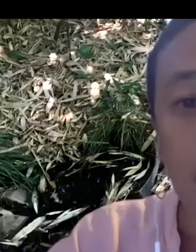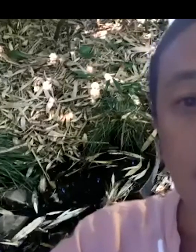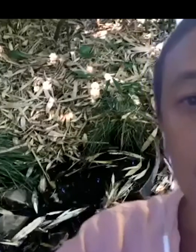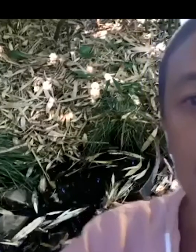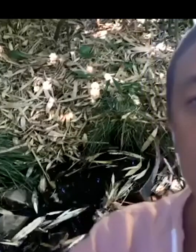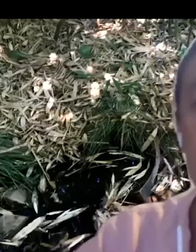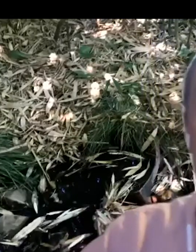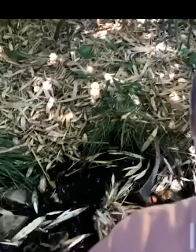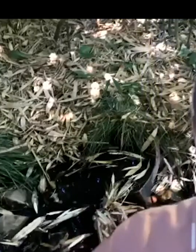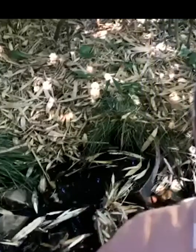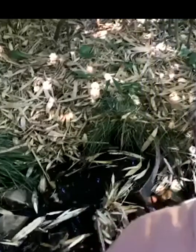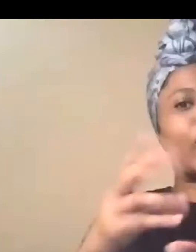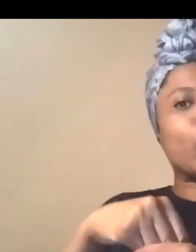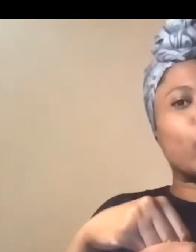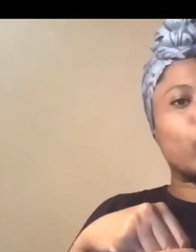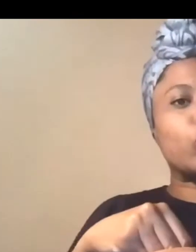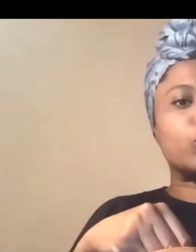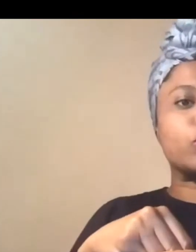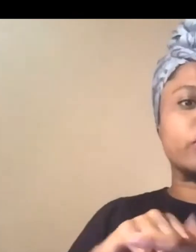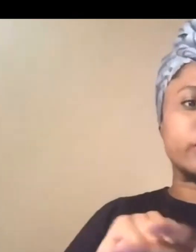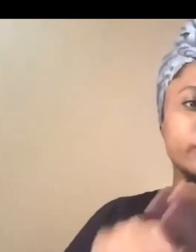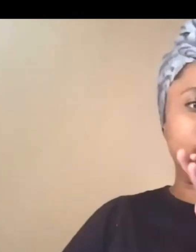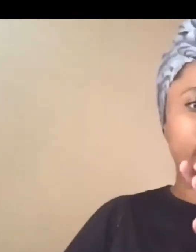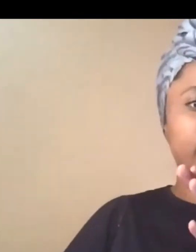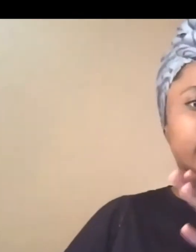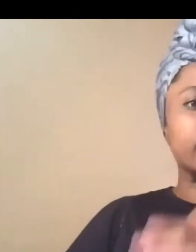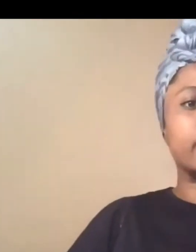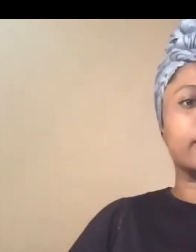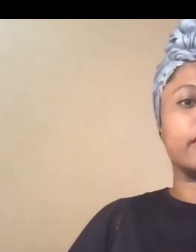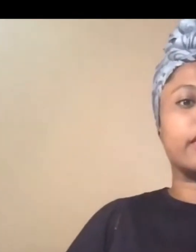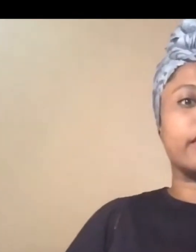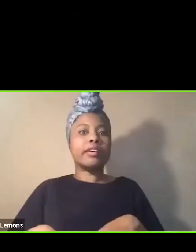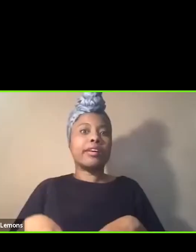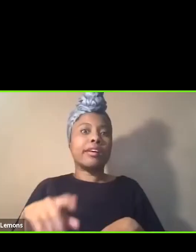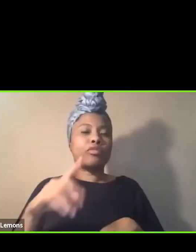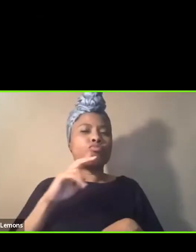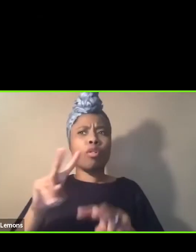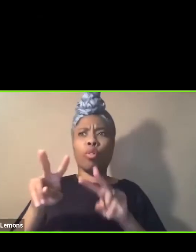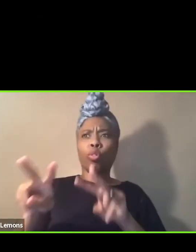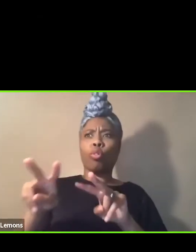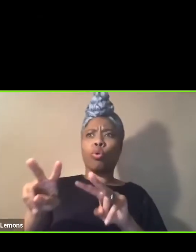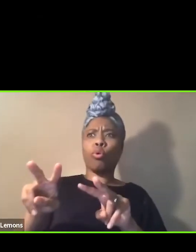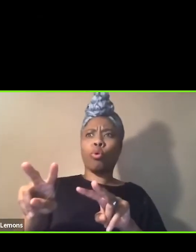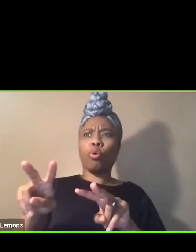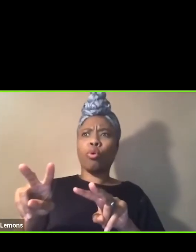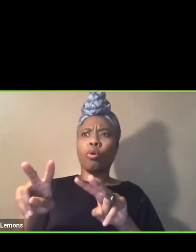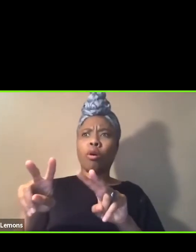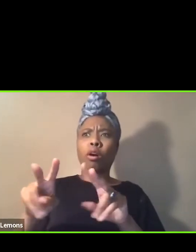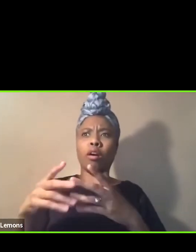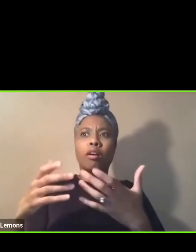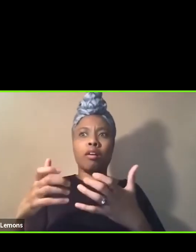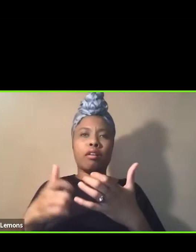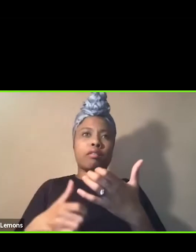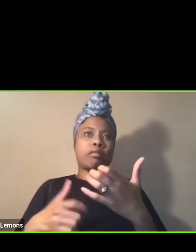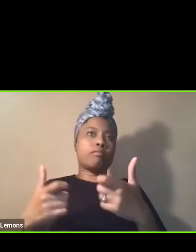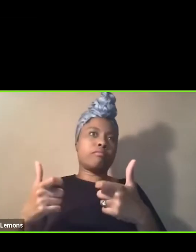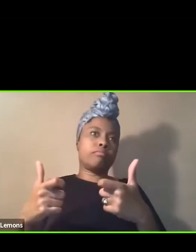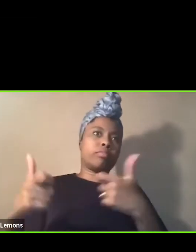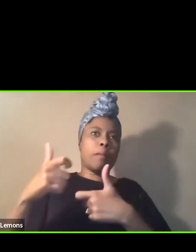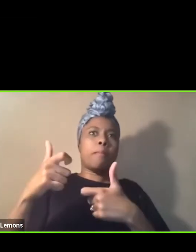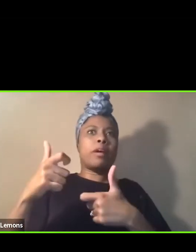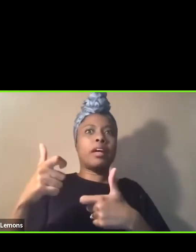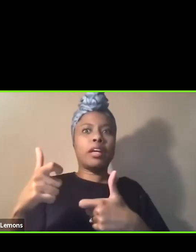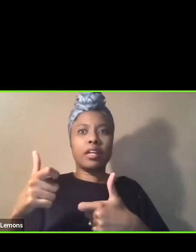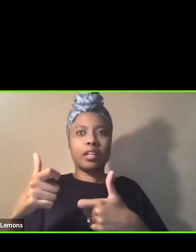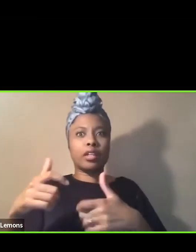equation. It is most certainly crucial to take a look at the massive overhaul that is needed when it comes